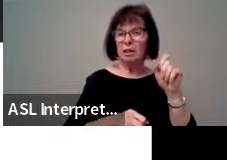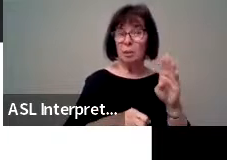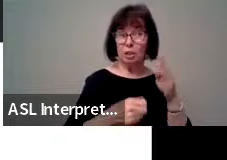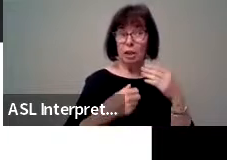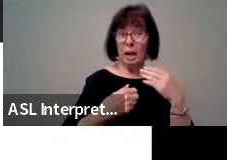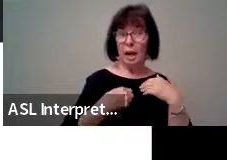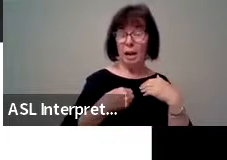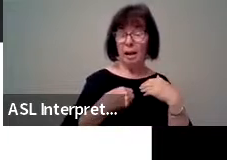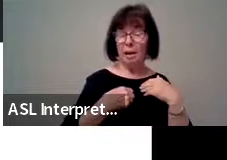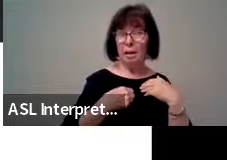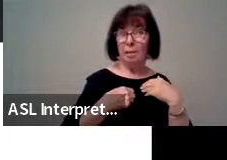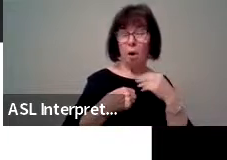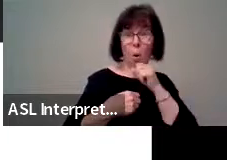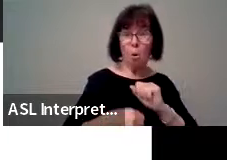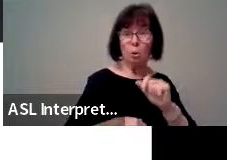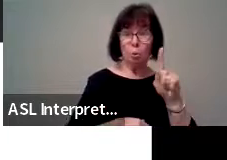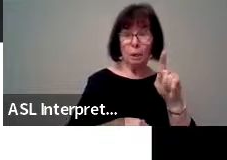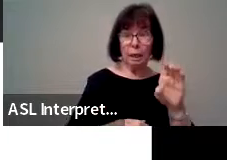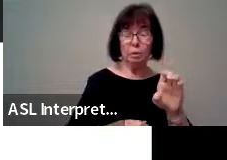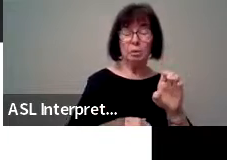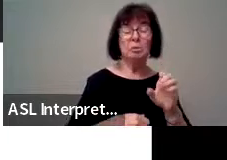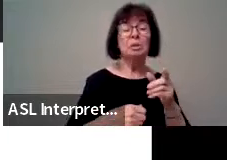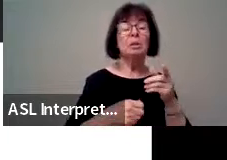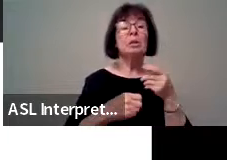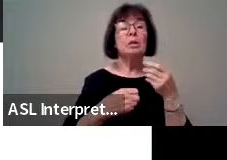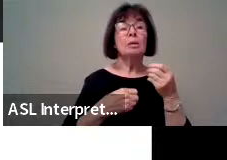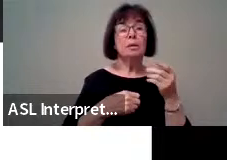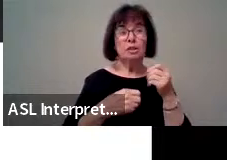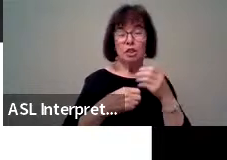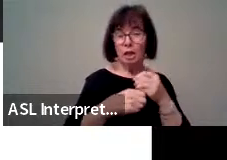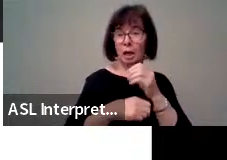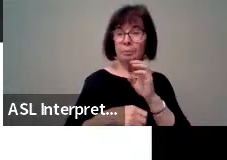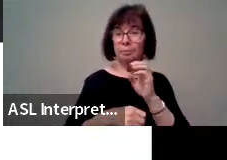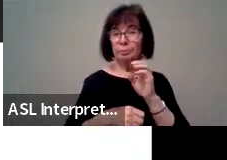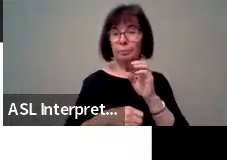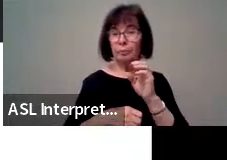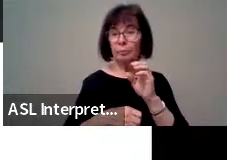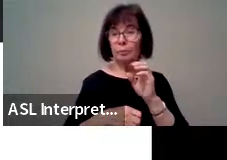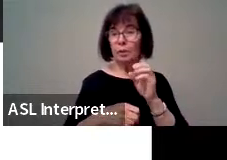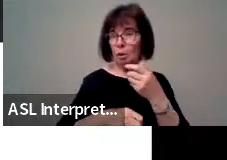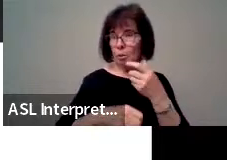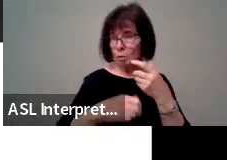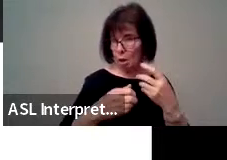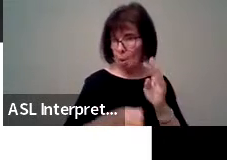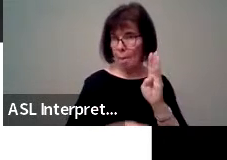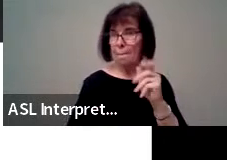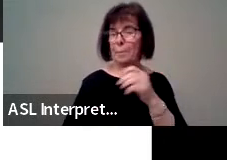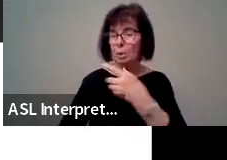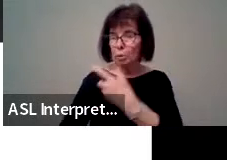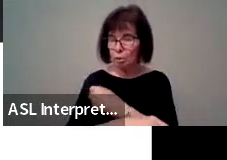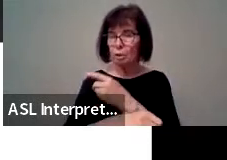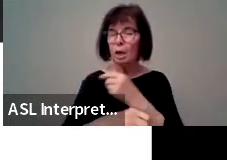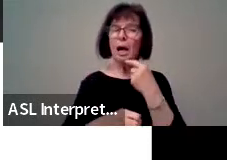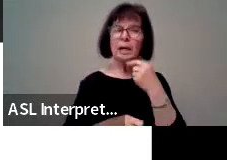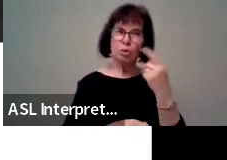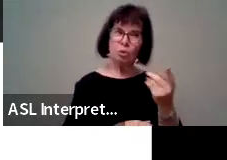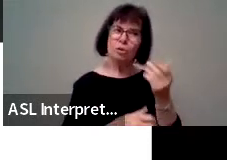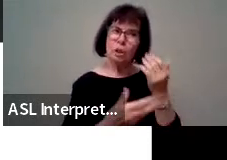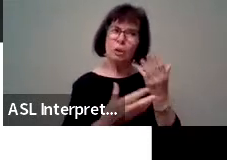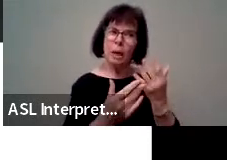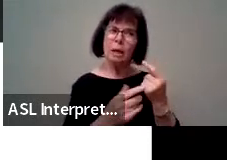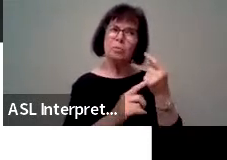she got COVID. And, I told her she could probably wait a month or two. We could get more data. Maybe we'll